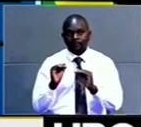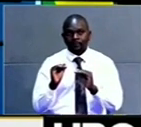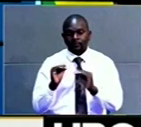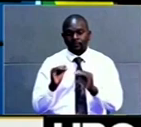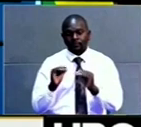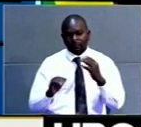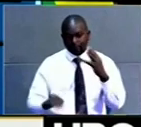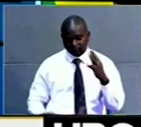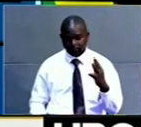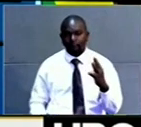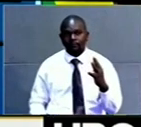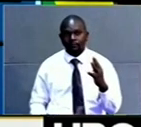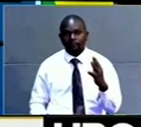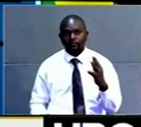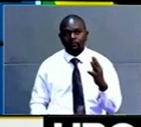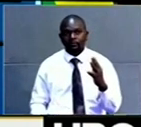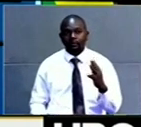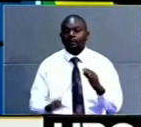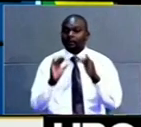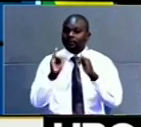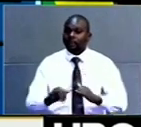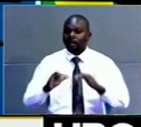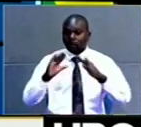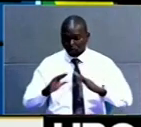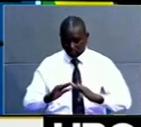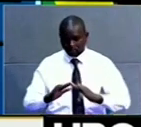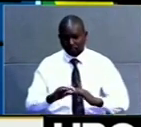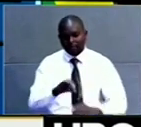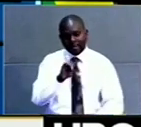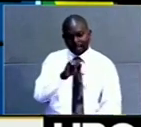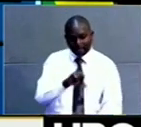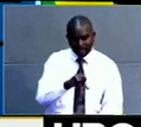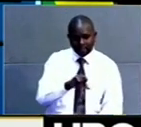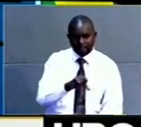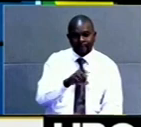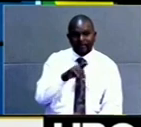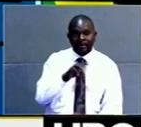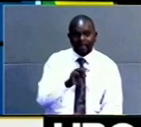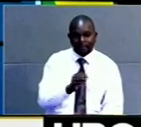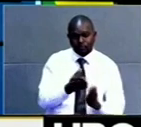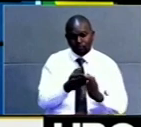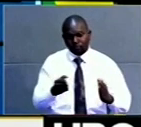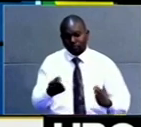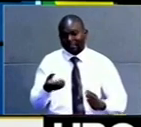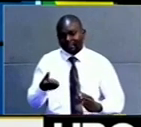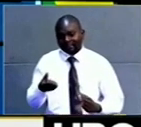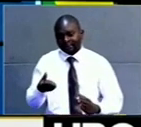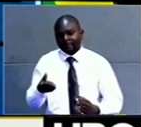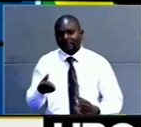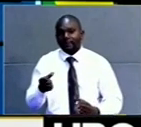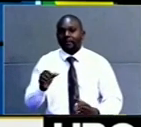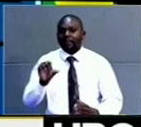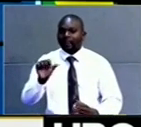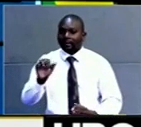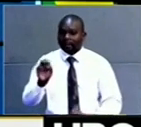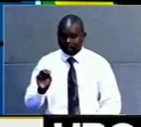Number four, curfew from 9 p.m. to 6 a.m., which has